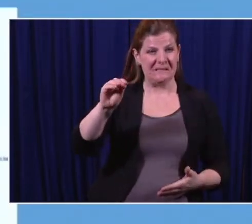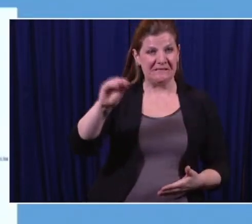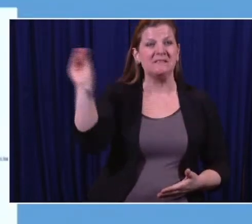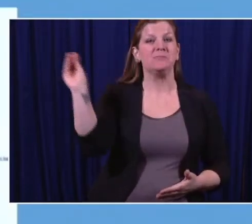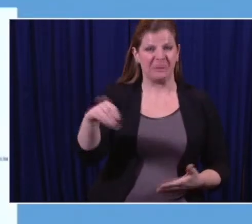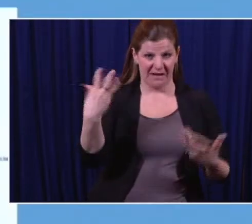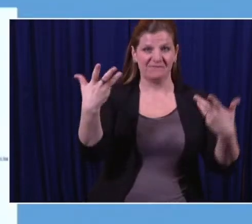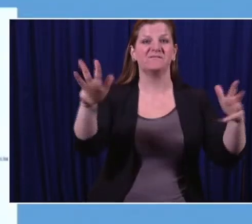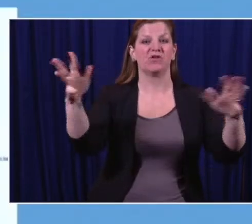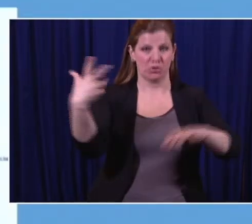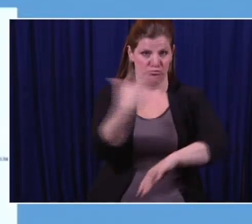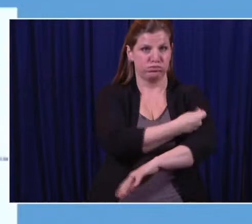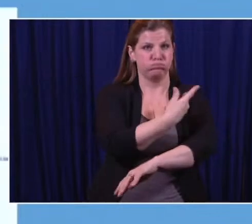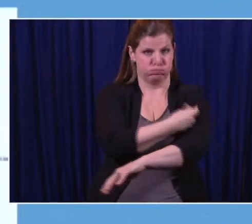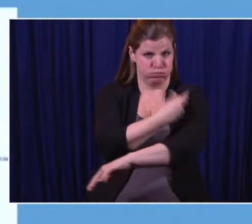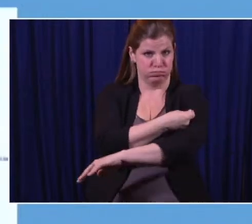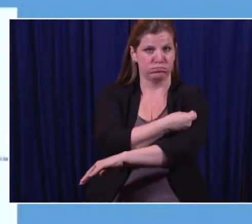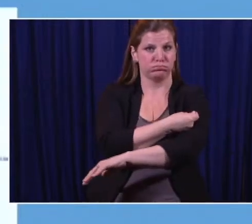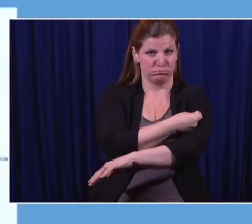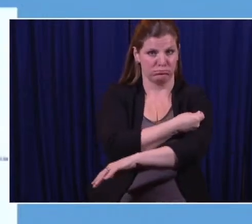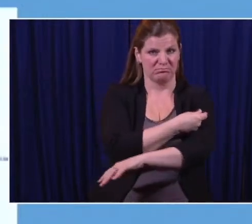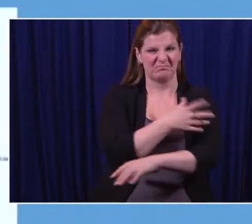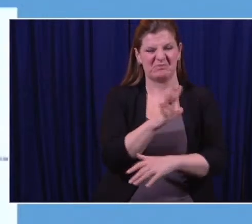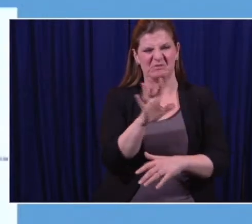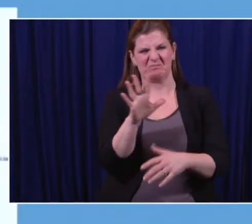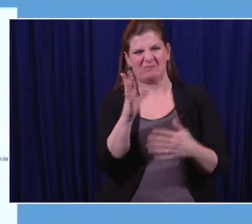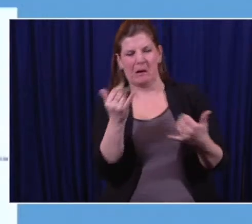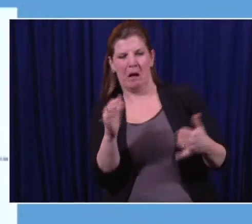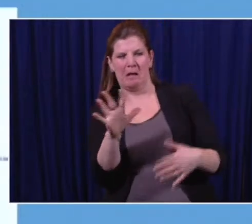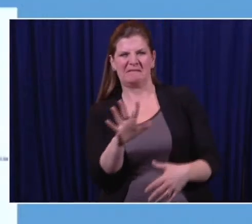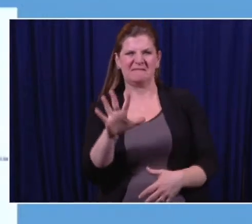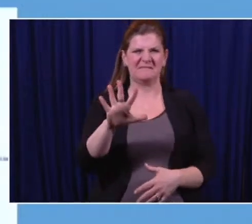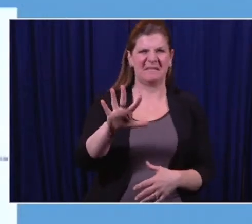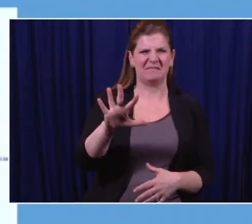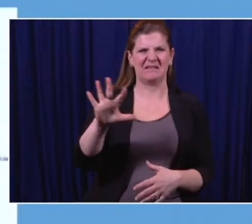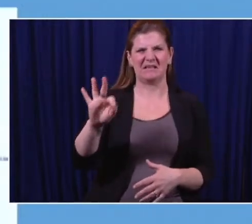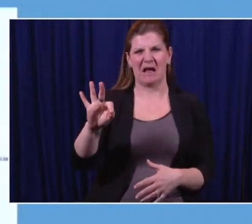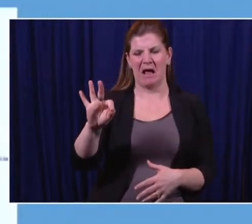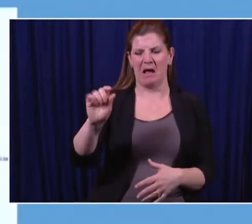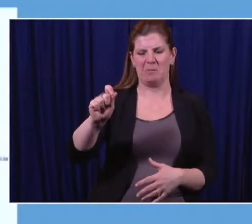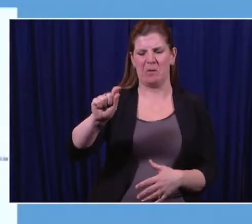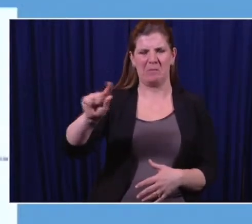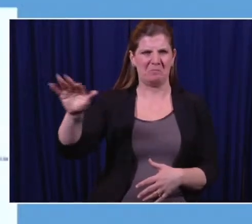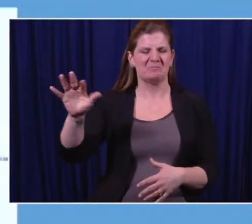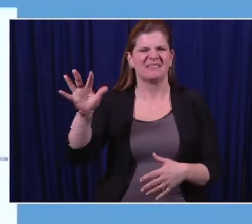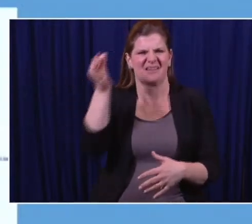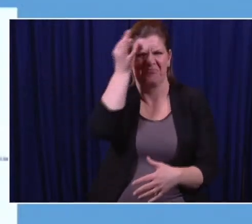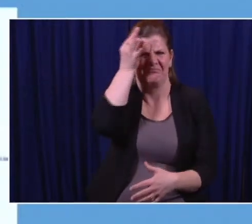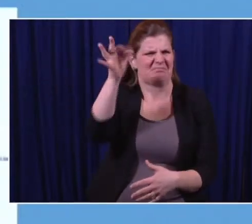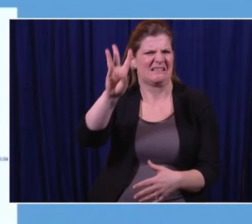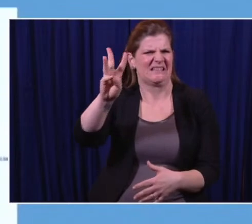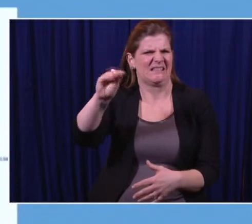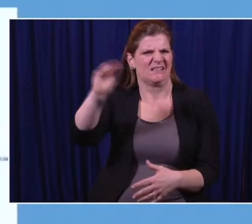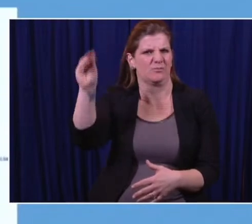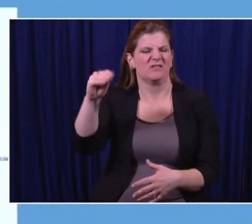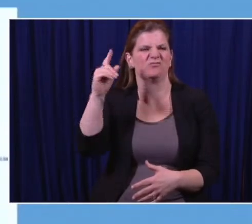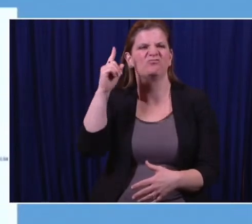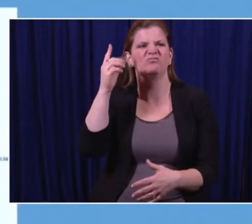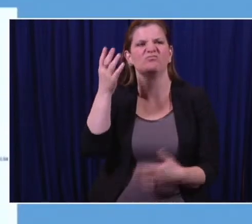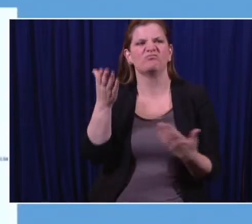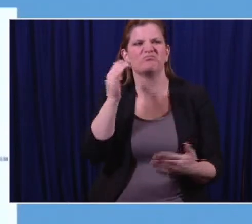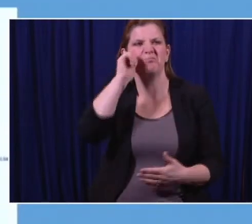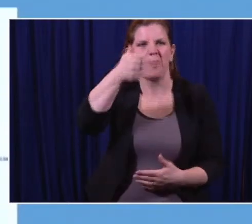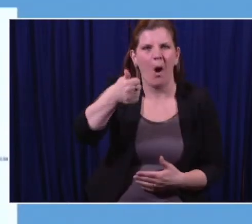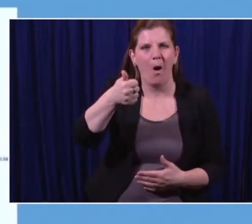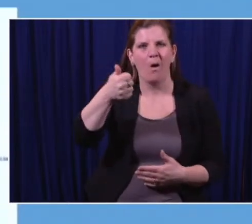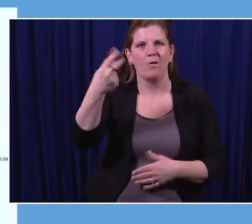We're close to 59 point, almost 60%. We should go in the next day or two, hit 60% of all